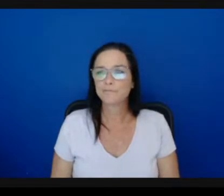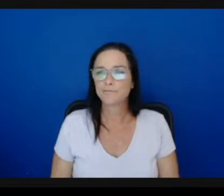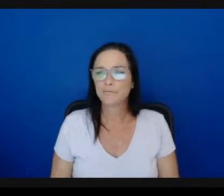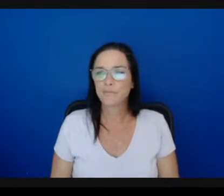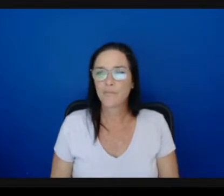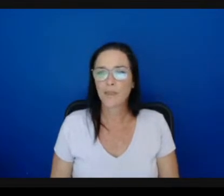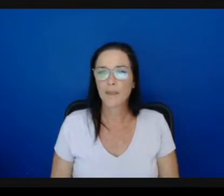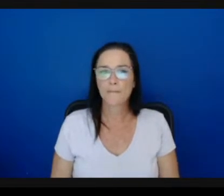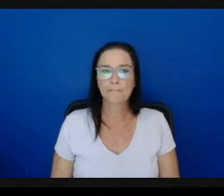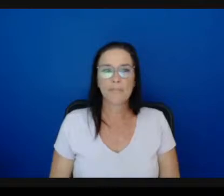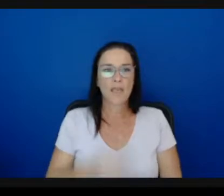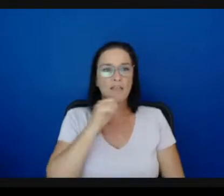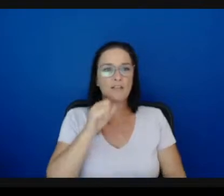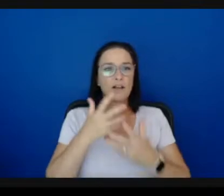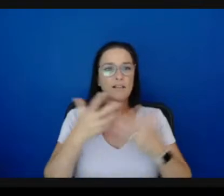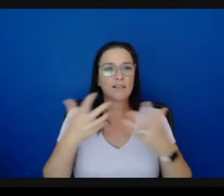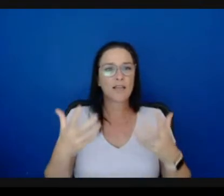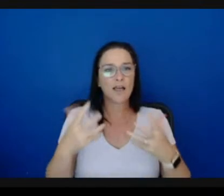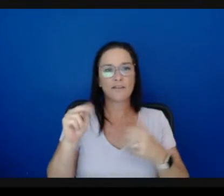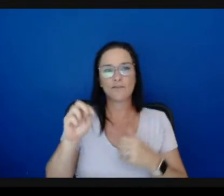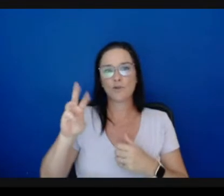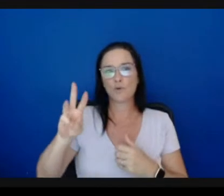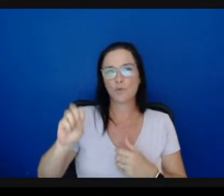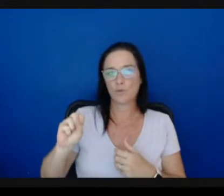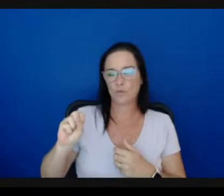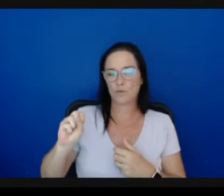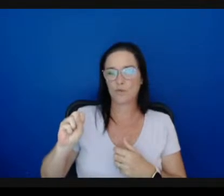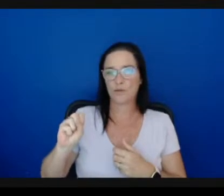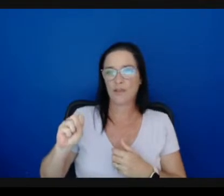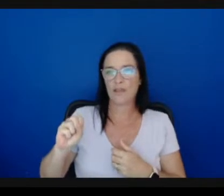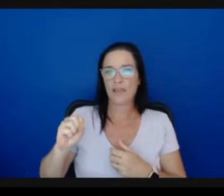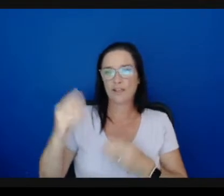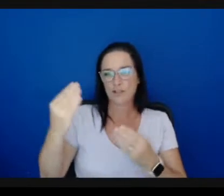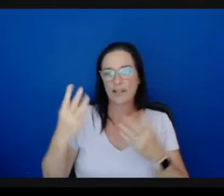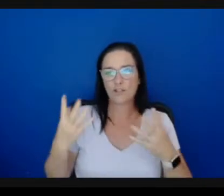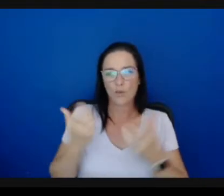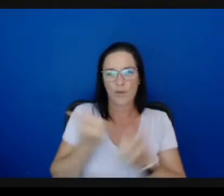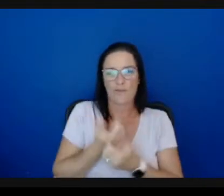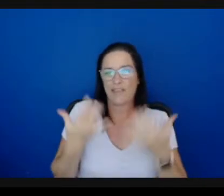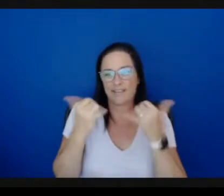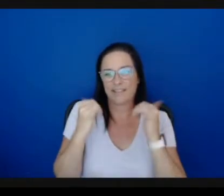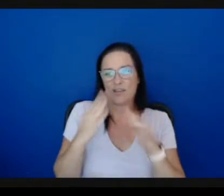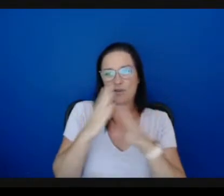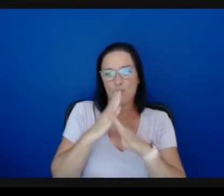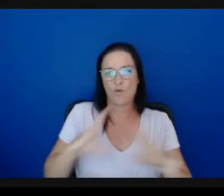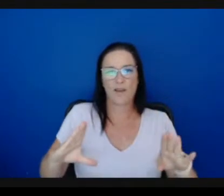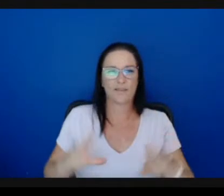So there's really not a lot of news in here. It's just telling us everything is still quiet. That's the bottom line with this update.